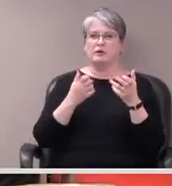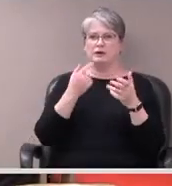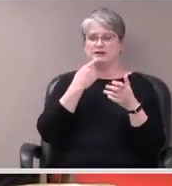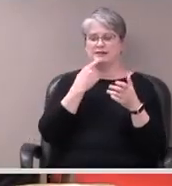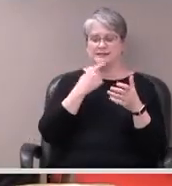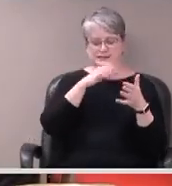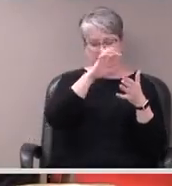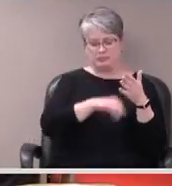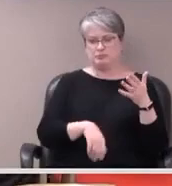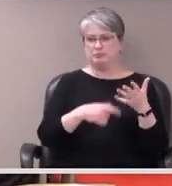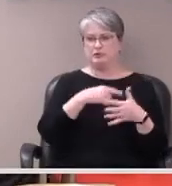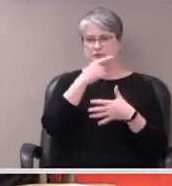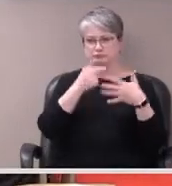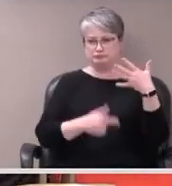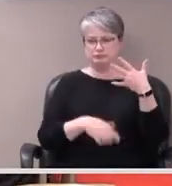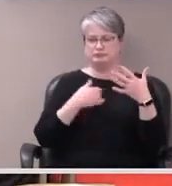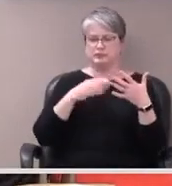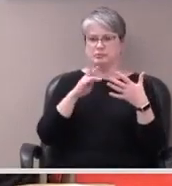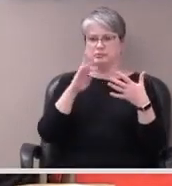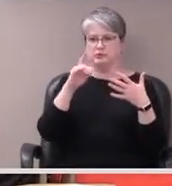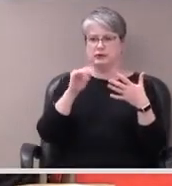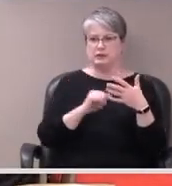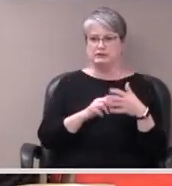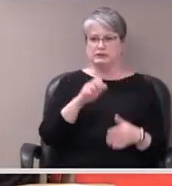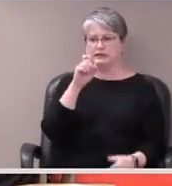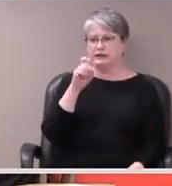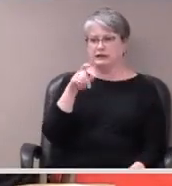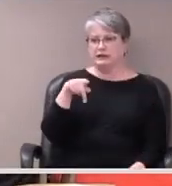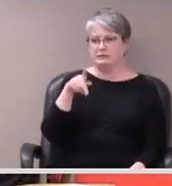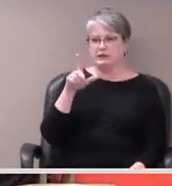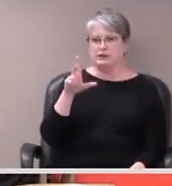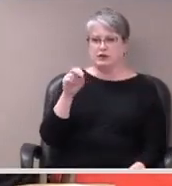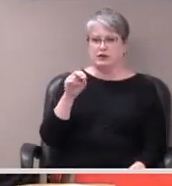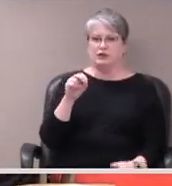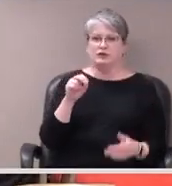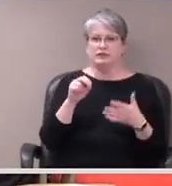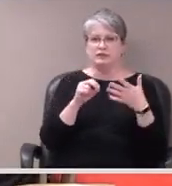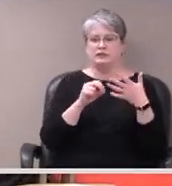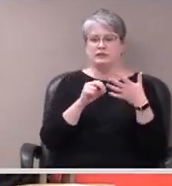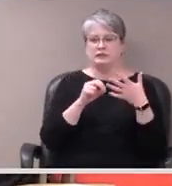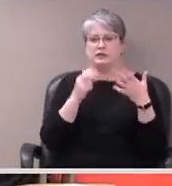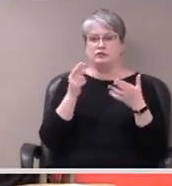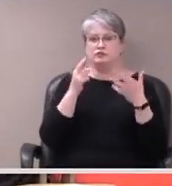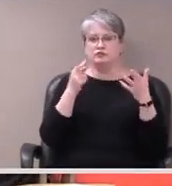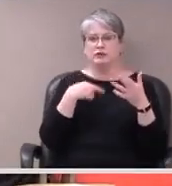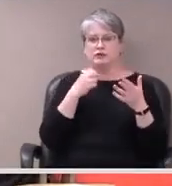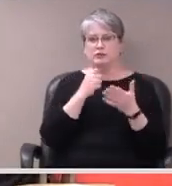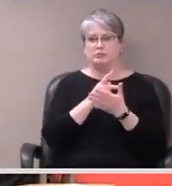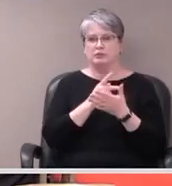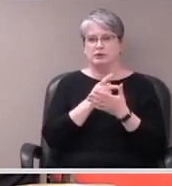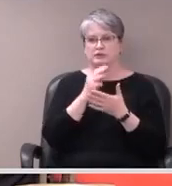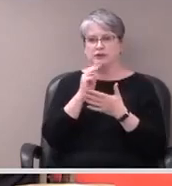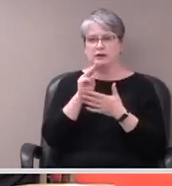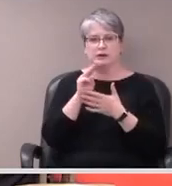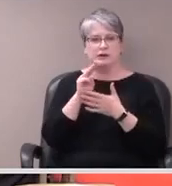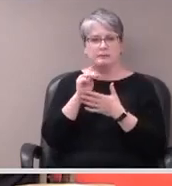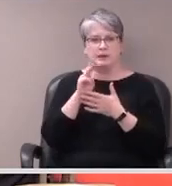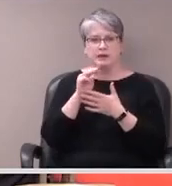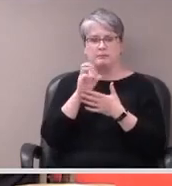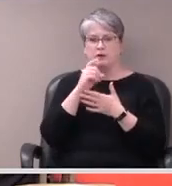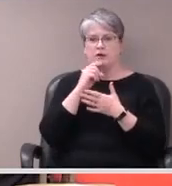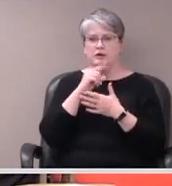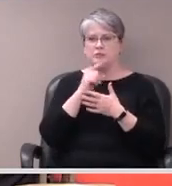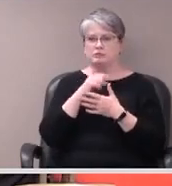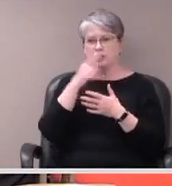items have been pulled down by Mr. Brady. Item XP30, which is the recommendation for approval of memorandum of agreement with the Jefferson